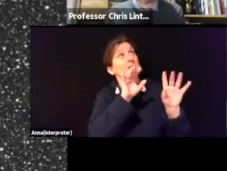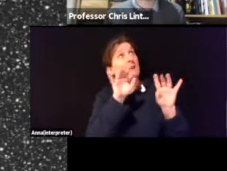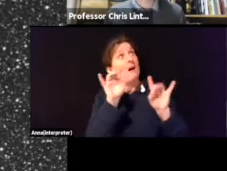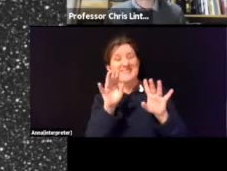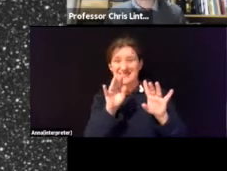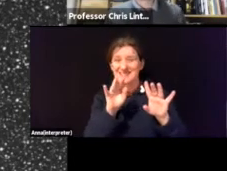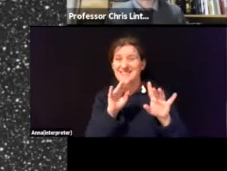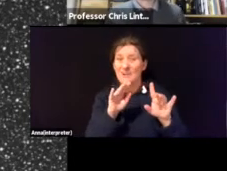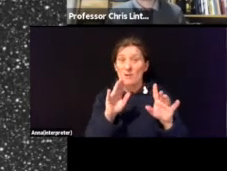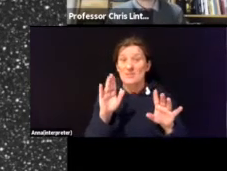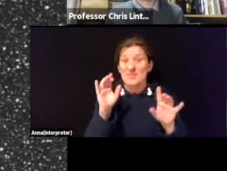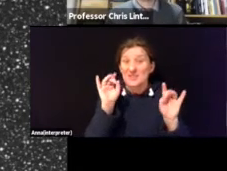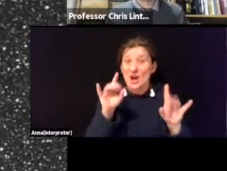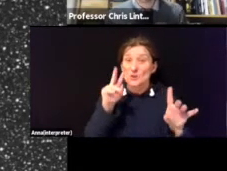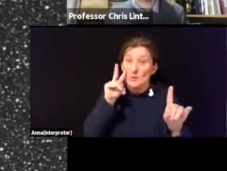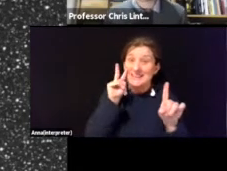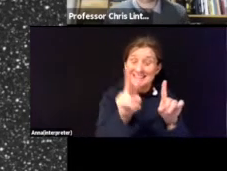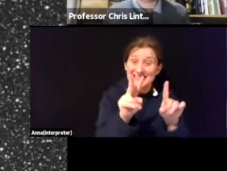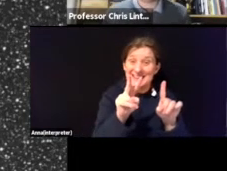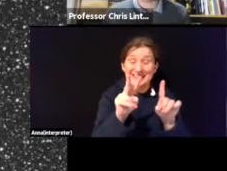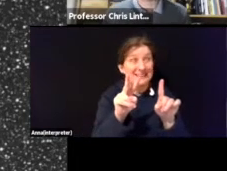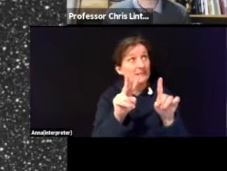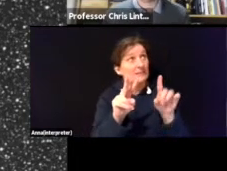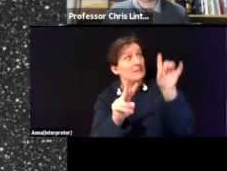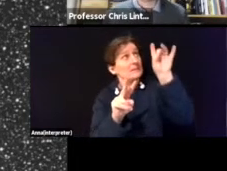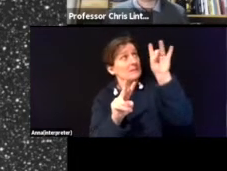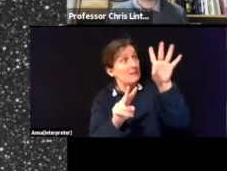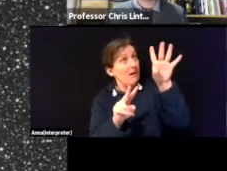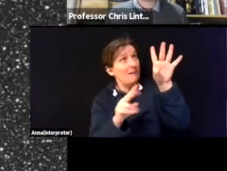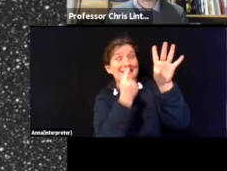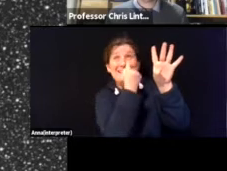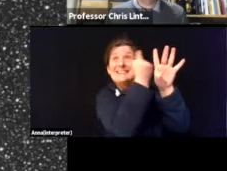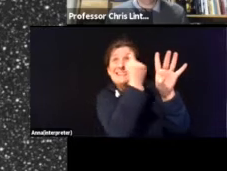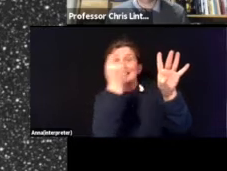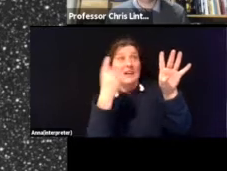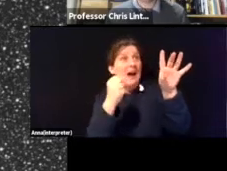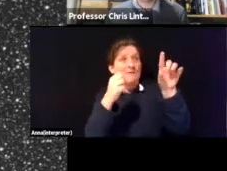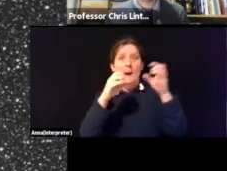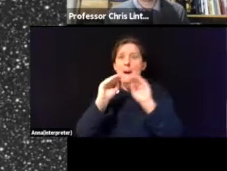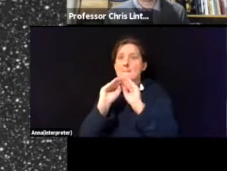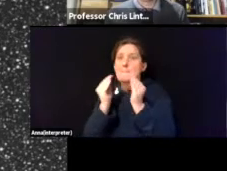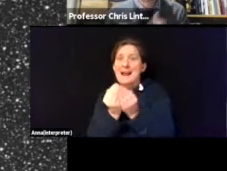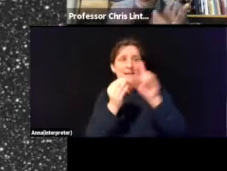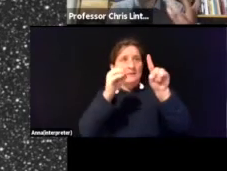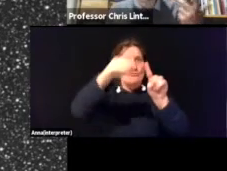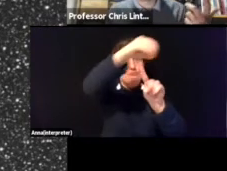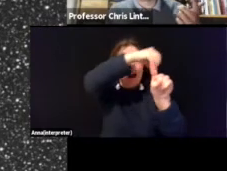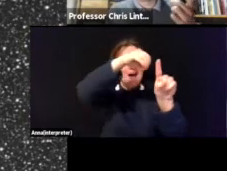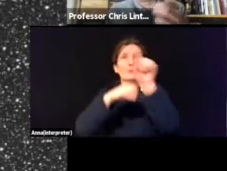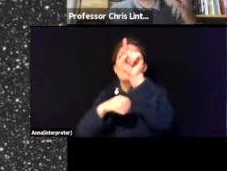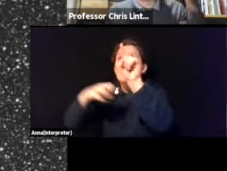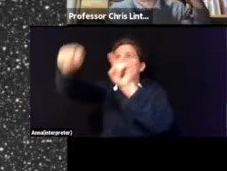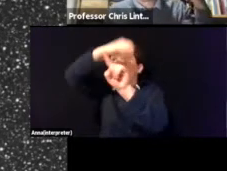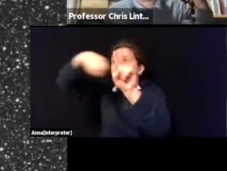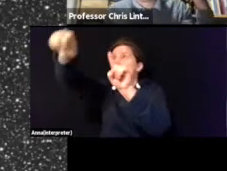of the stars you can see in the night sky, probably have planets going around them. I can even, well, I guess